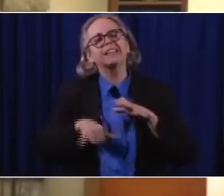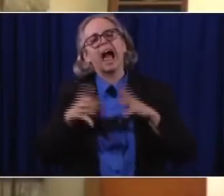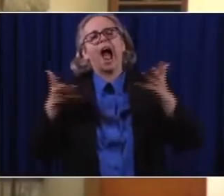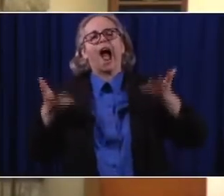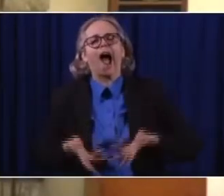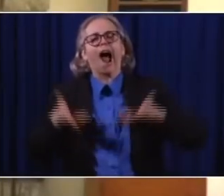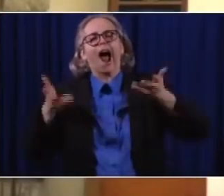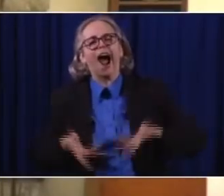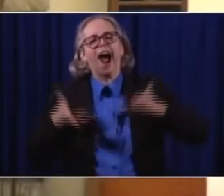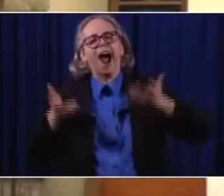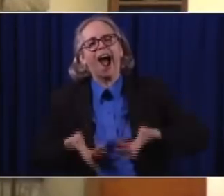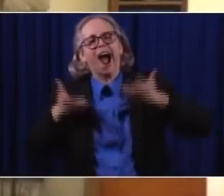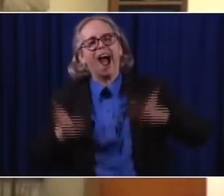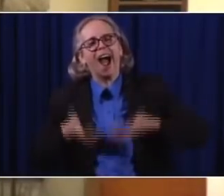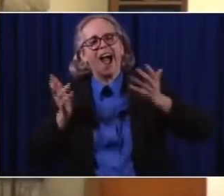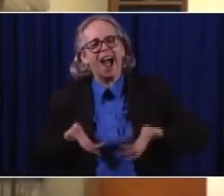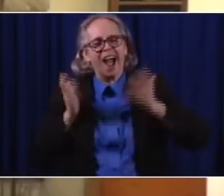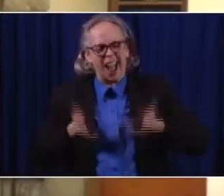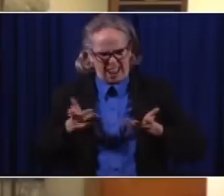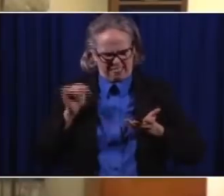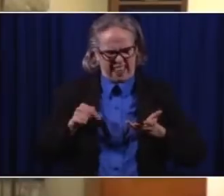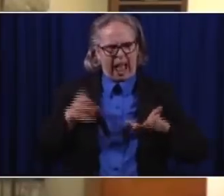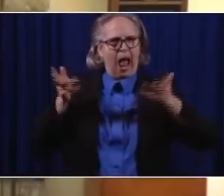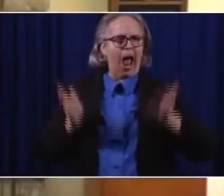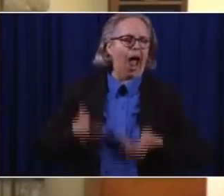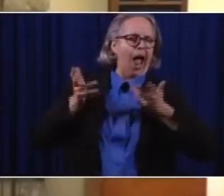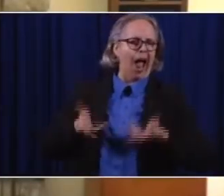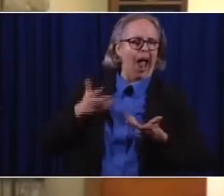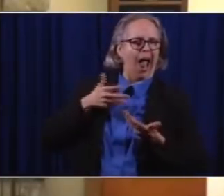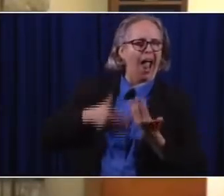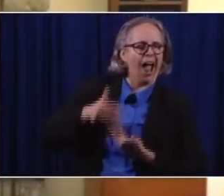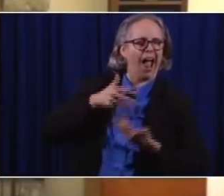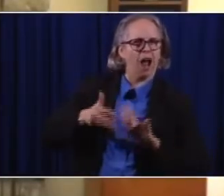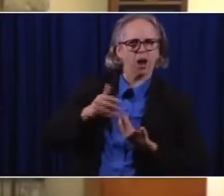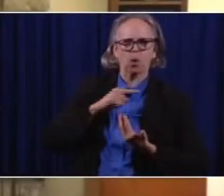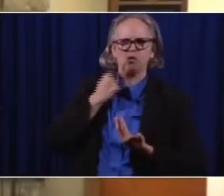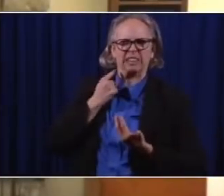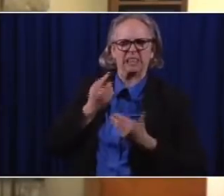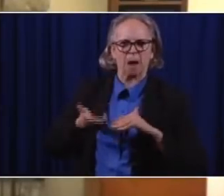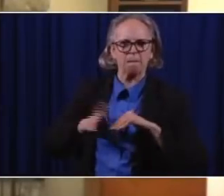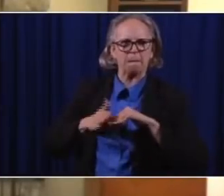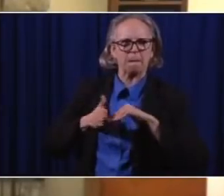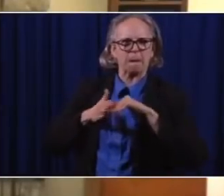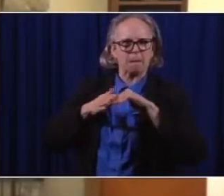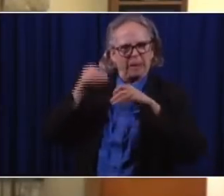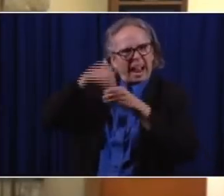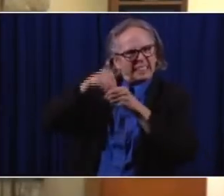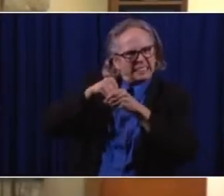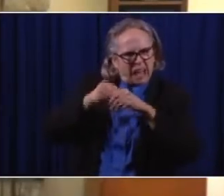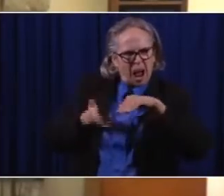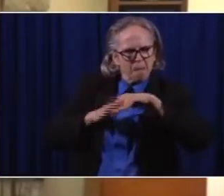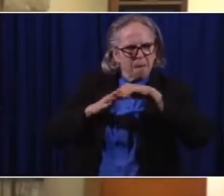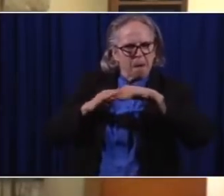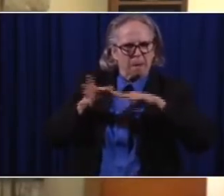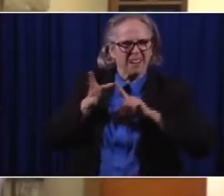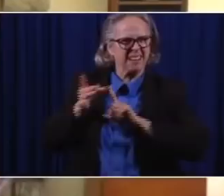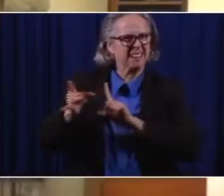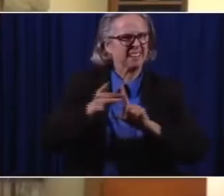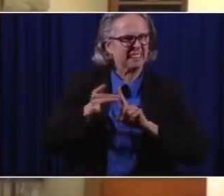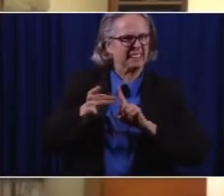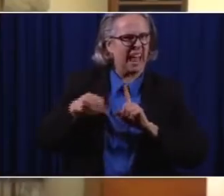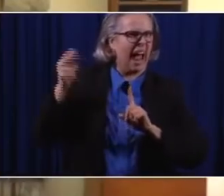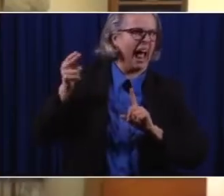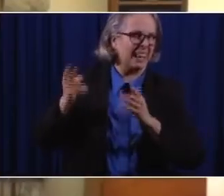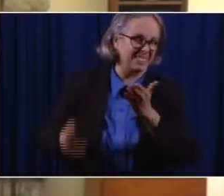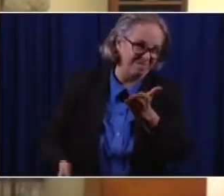is it's the time. It's not wearing the mask. This is what raises the risk, makes it much, much more risky. So we'll have more of